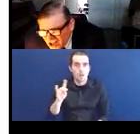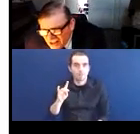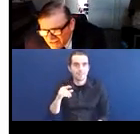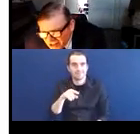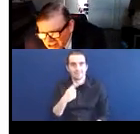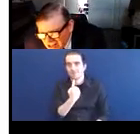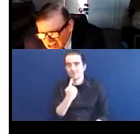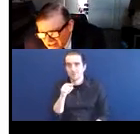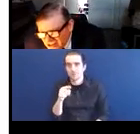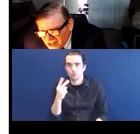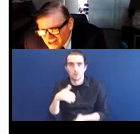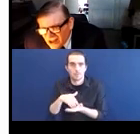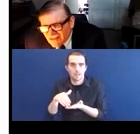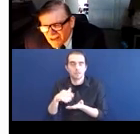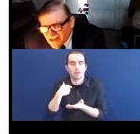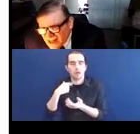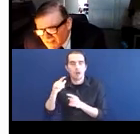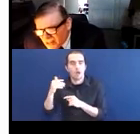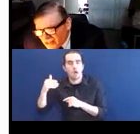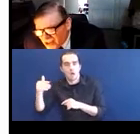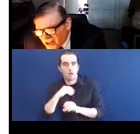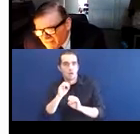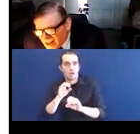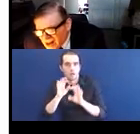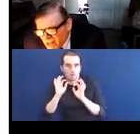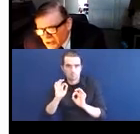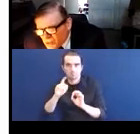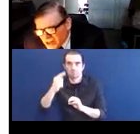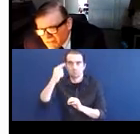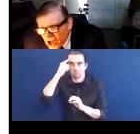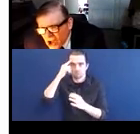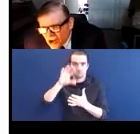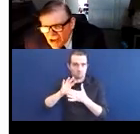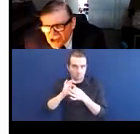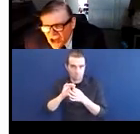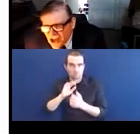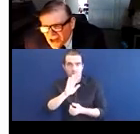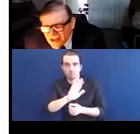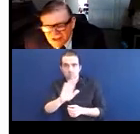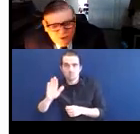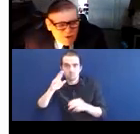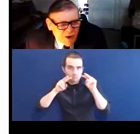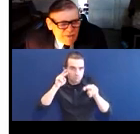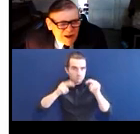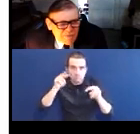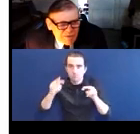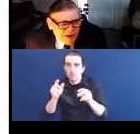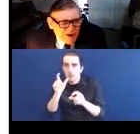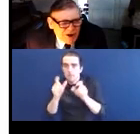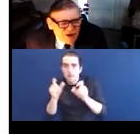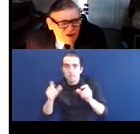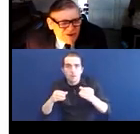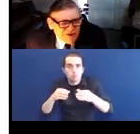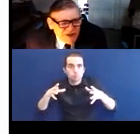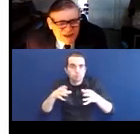Australia hardly figures, and New Zealand hardly figures there, but between them, the whole of Oceania is 41 million people,